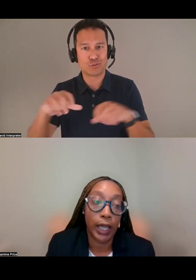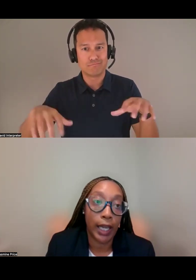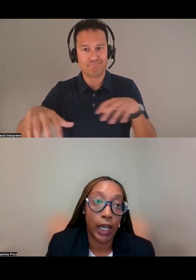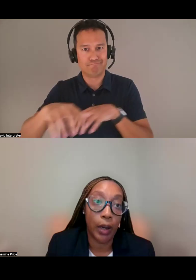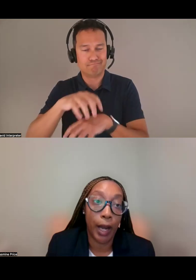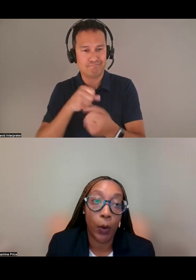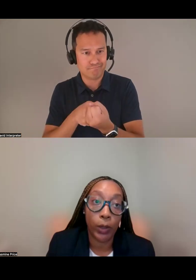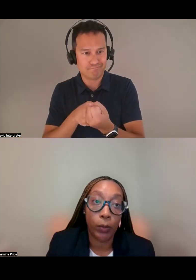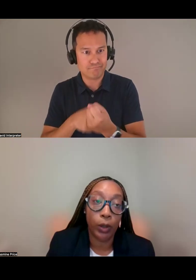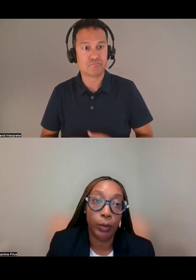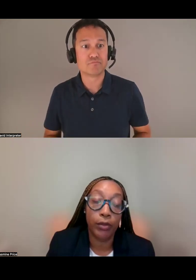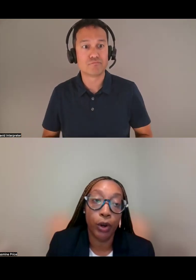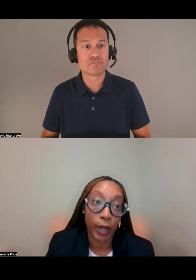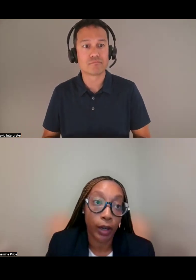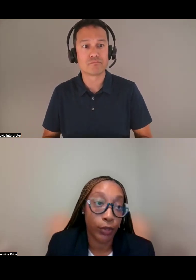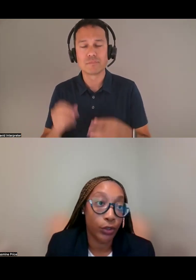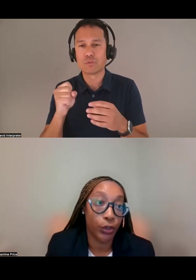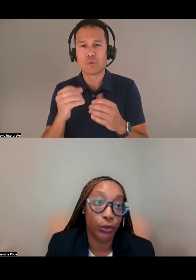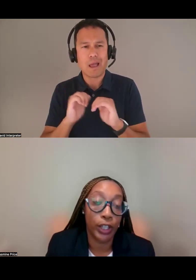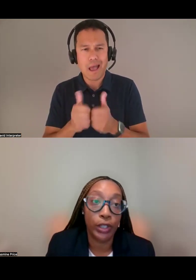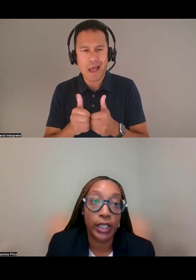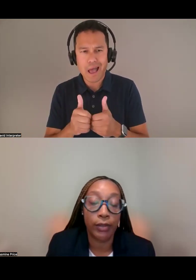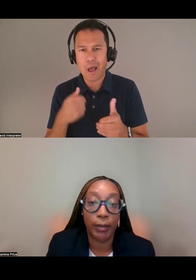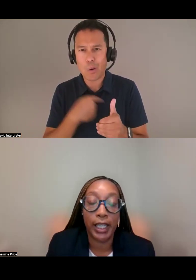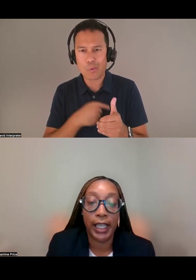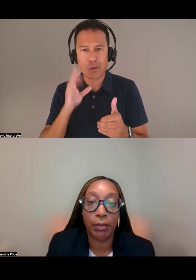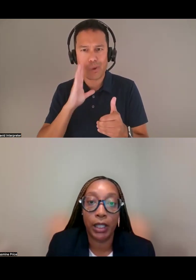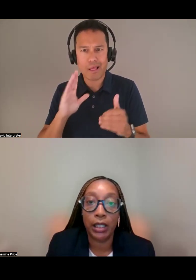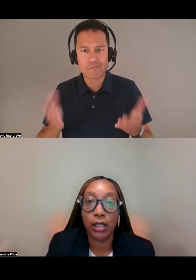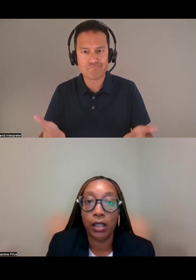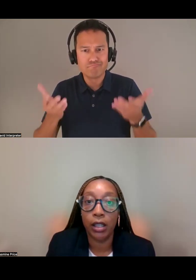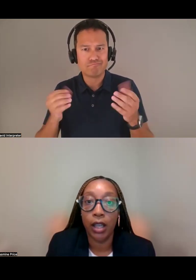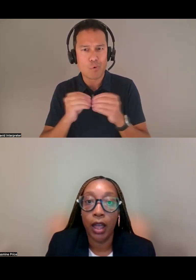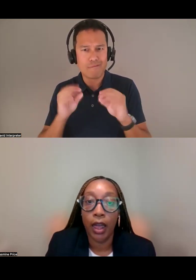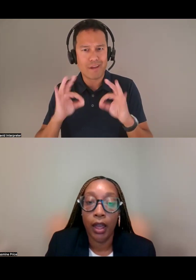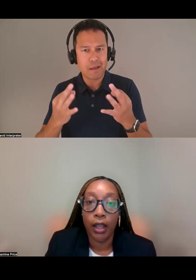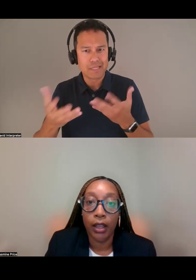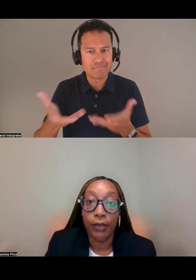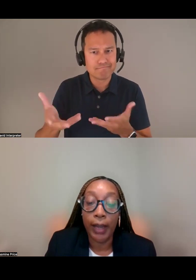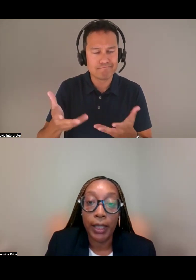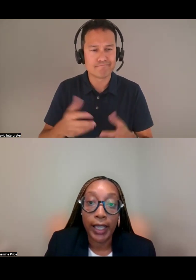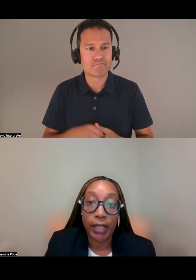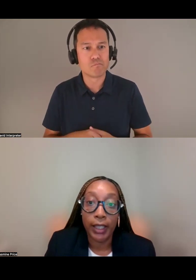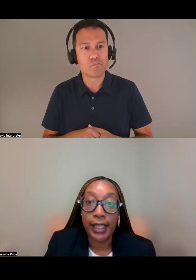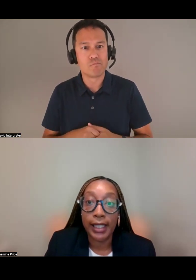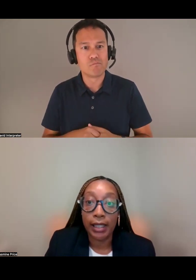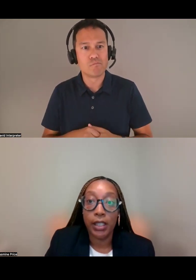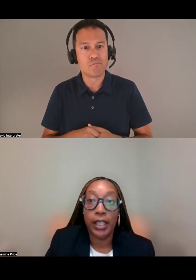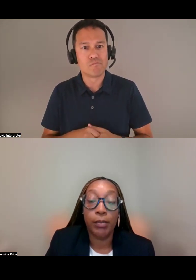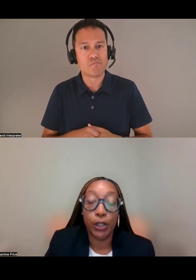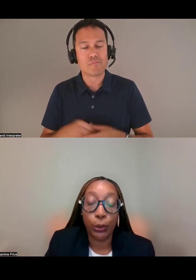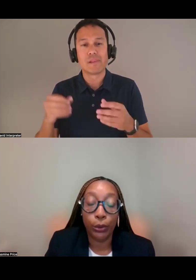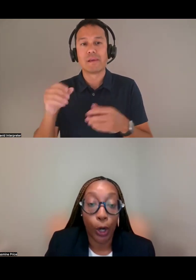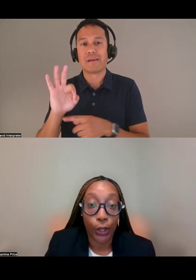So, looking at how we will be informing our future through increased family engagement. The Family Engagement and